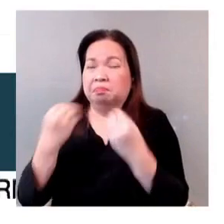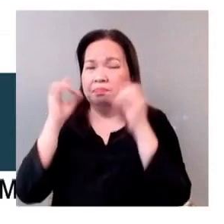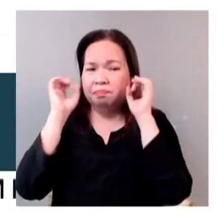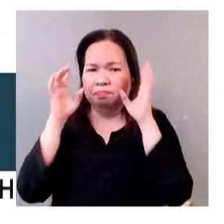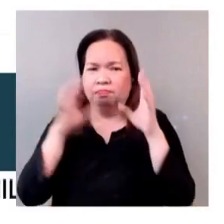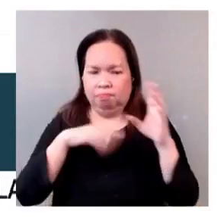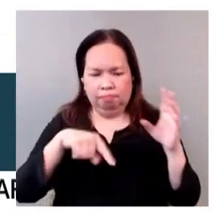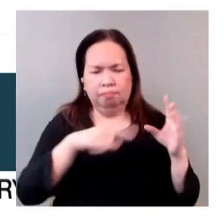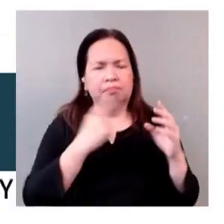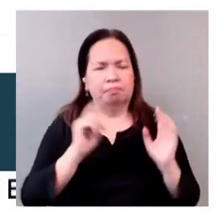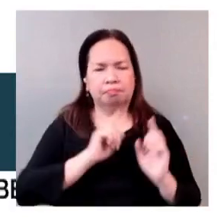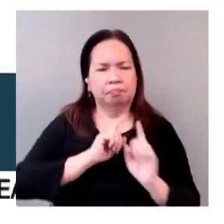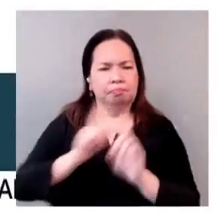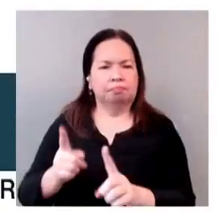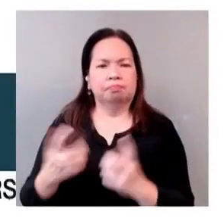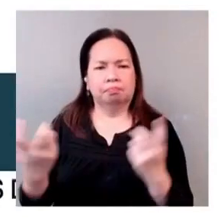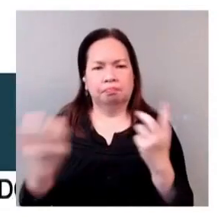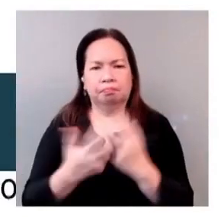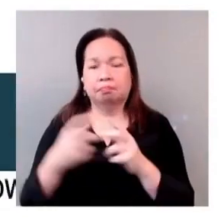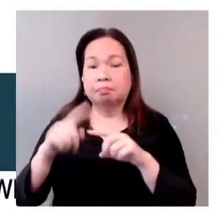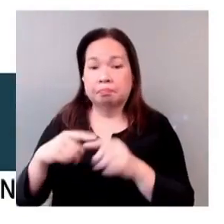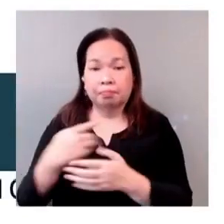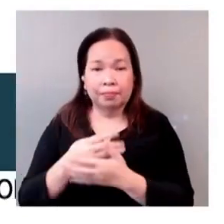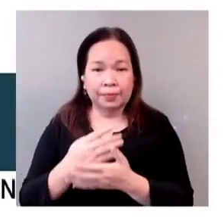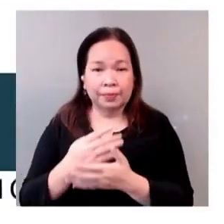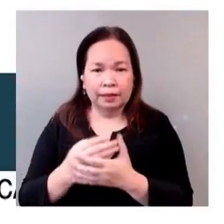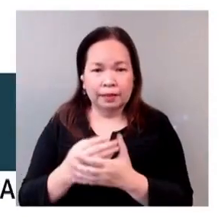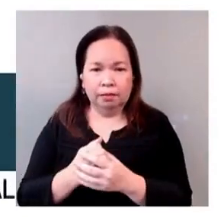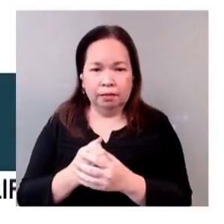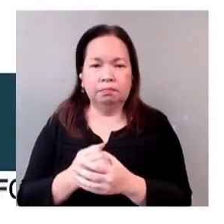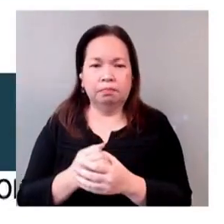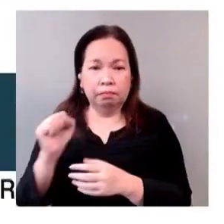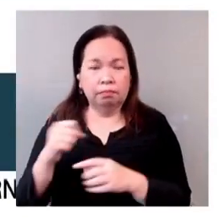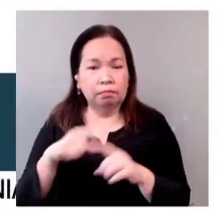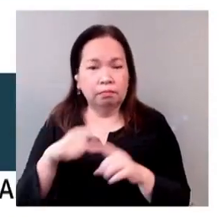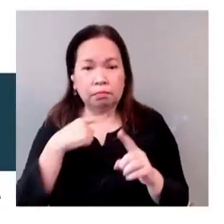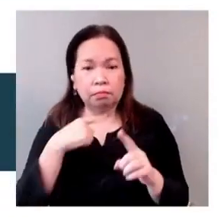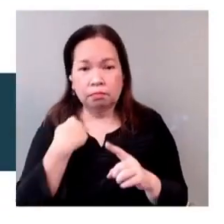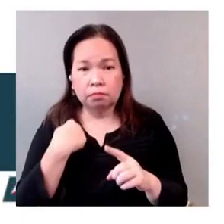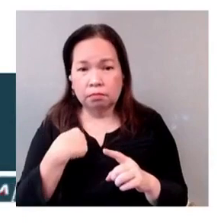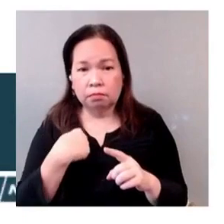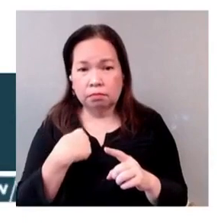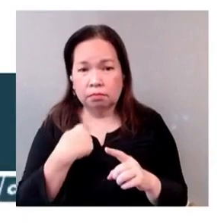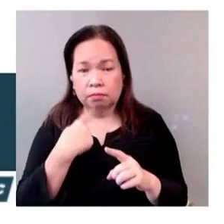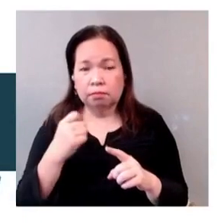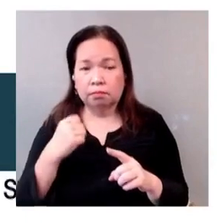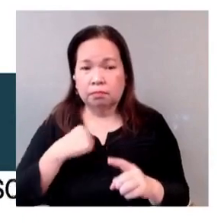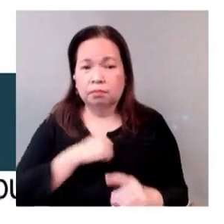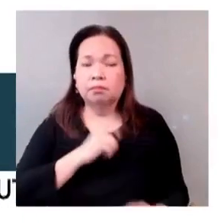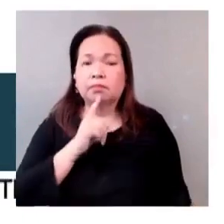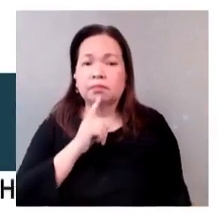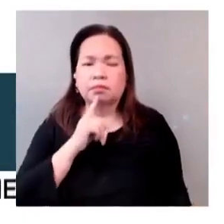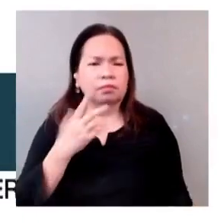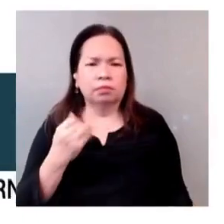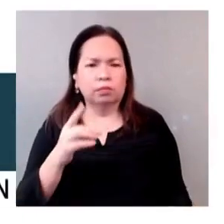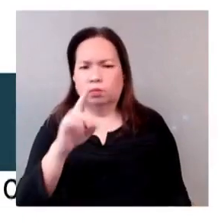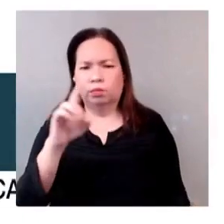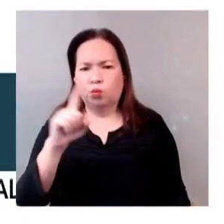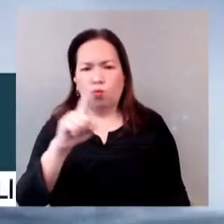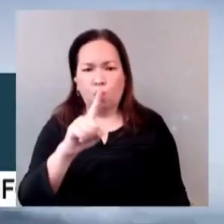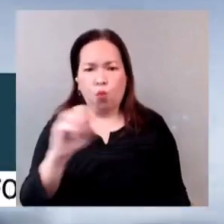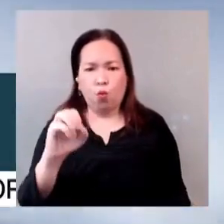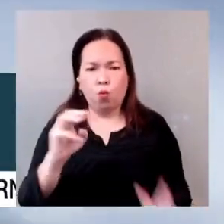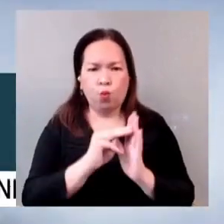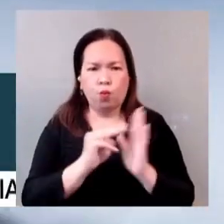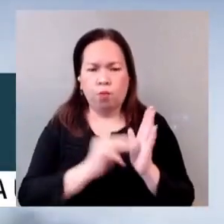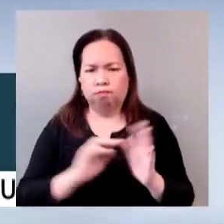accordingly. With the budget. You have Senator Chis Escudero suggesting set aside 100 million, build a structure in Ayungin.